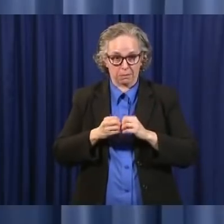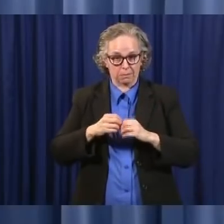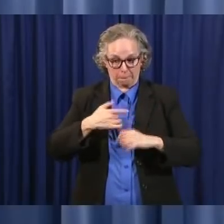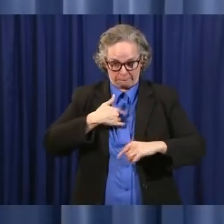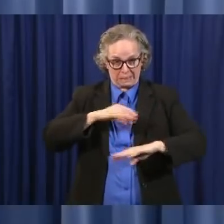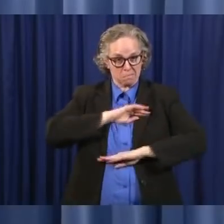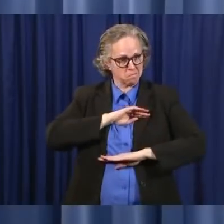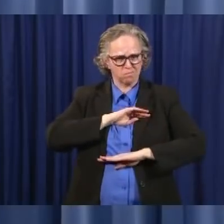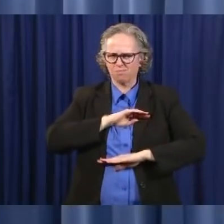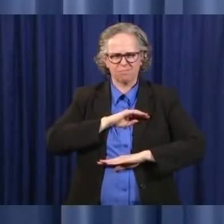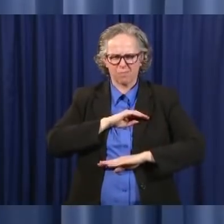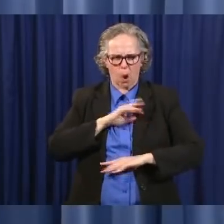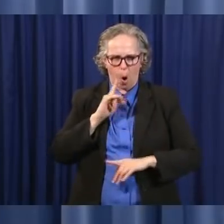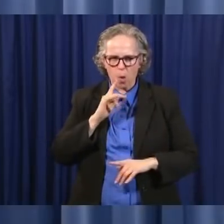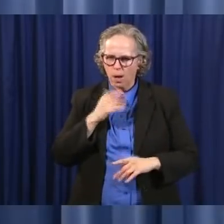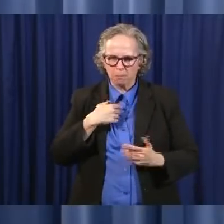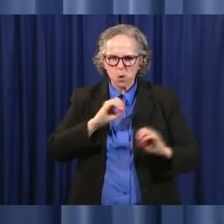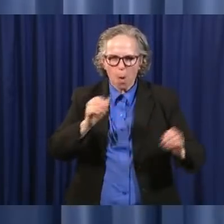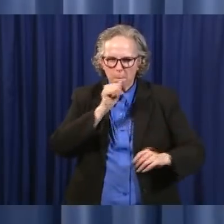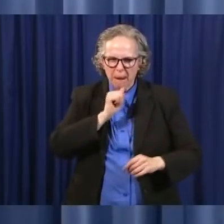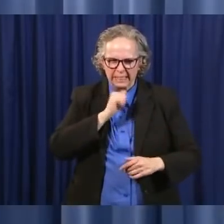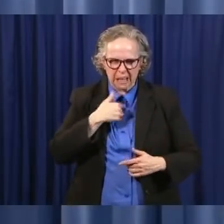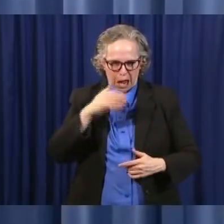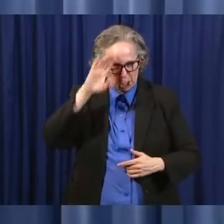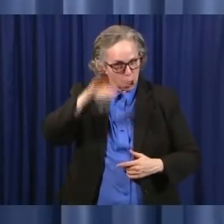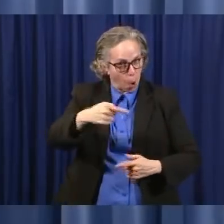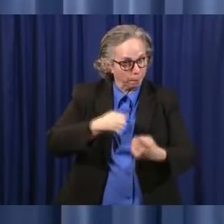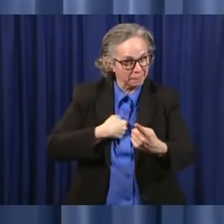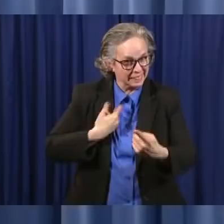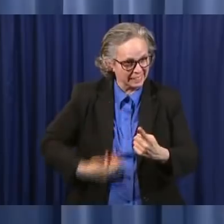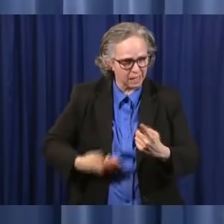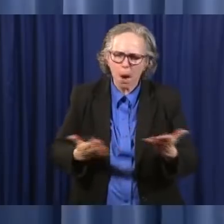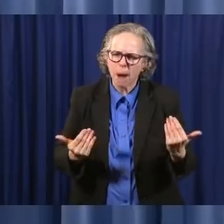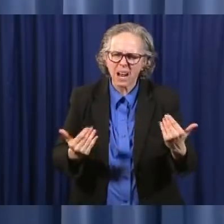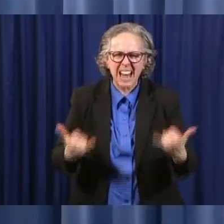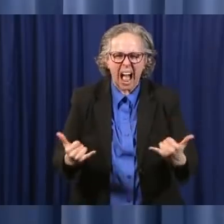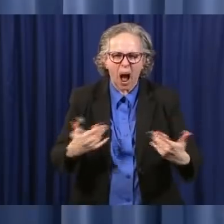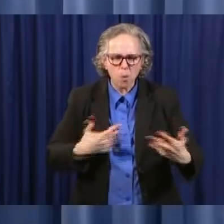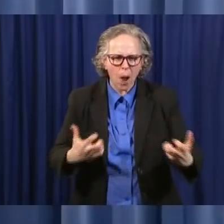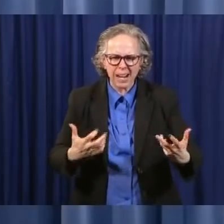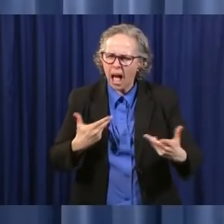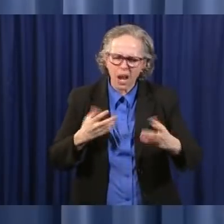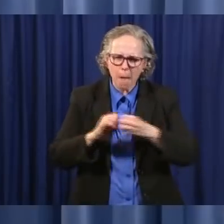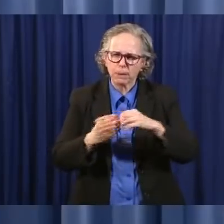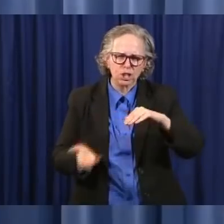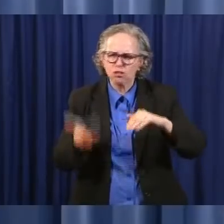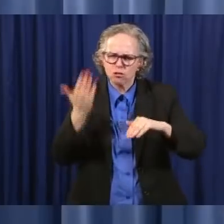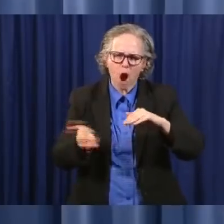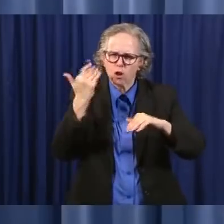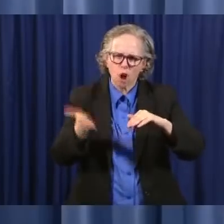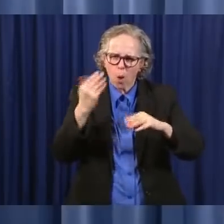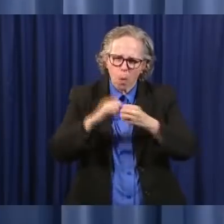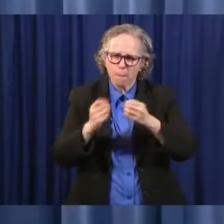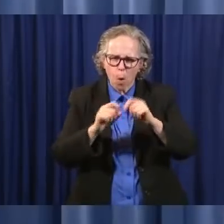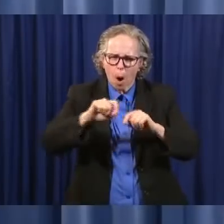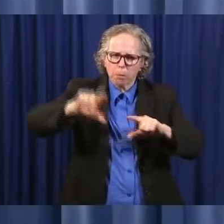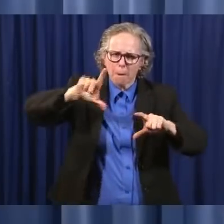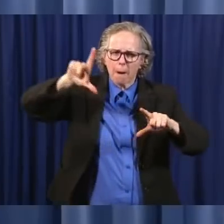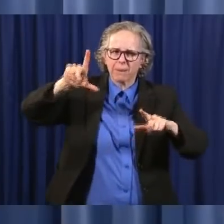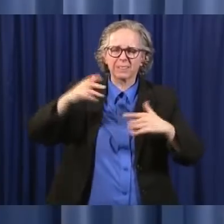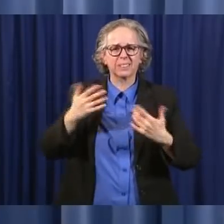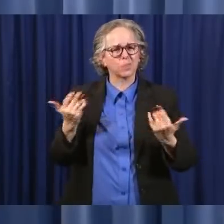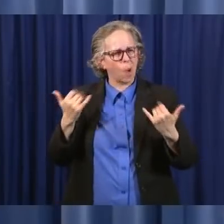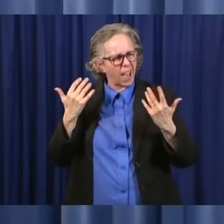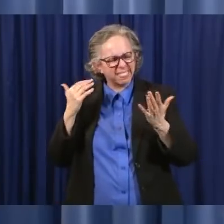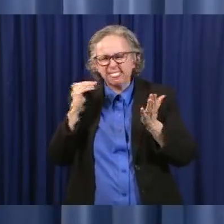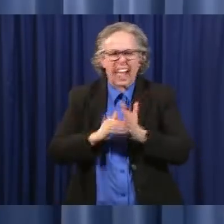impatient. I think you know me. I would love to be up right today at 22,000.